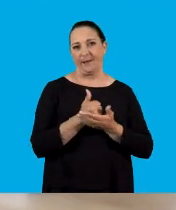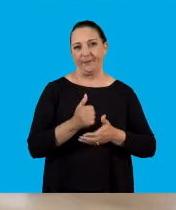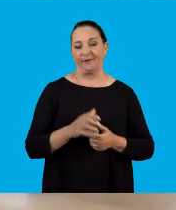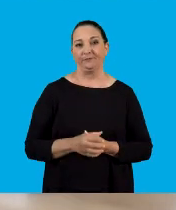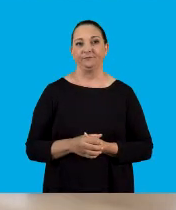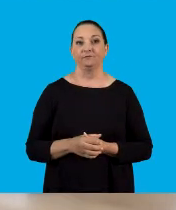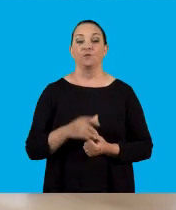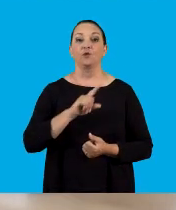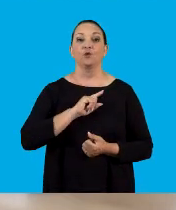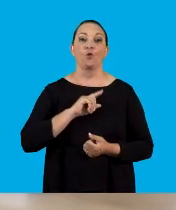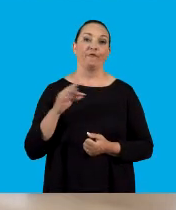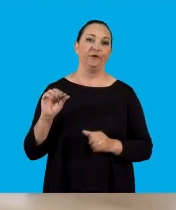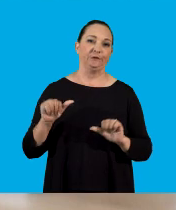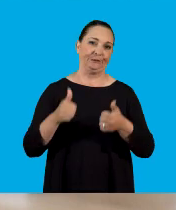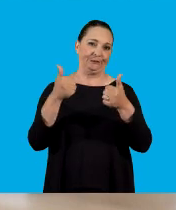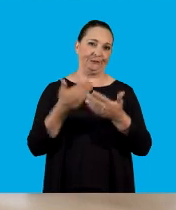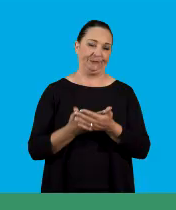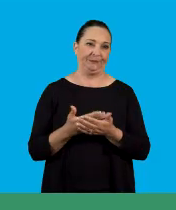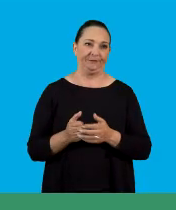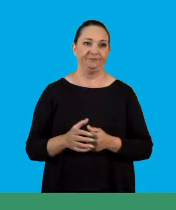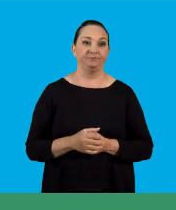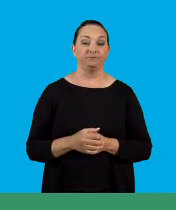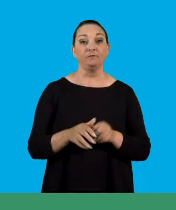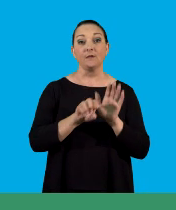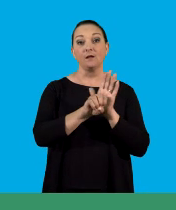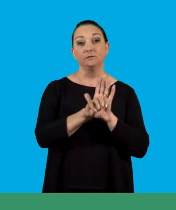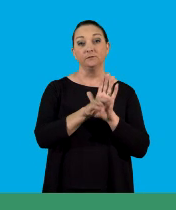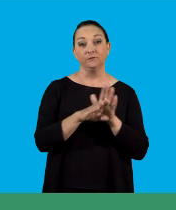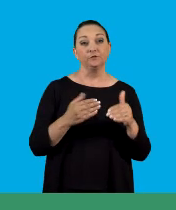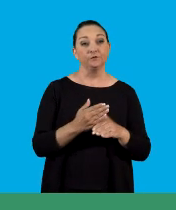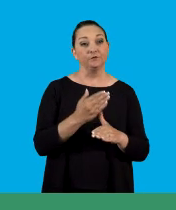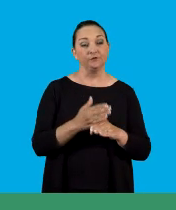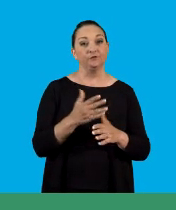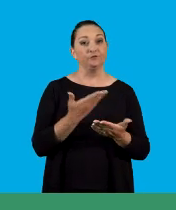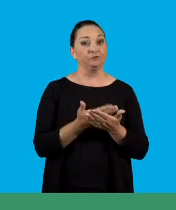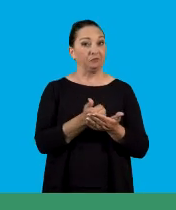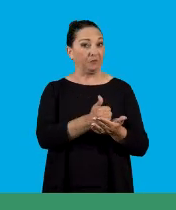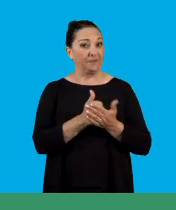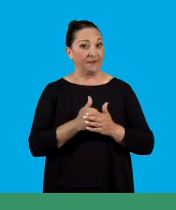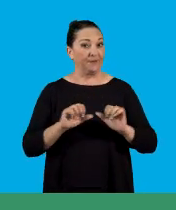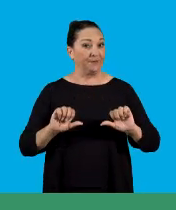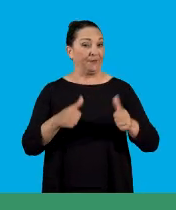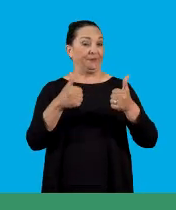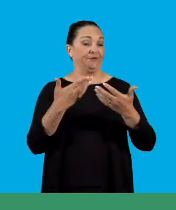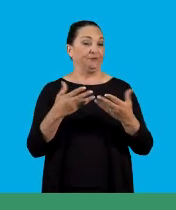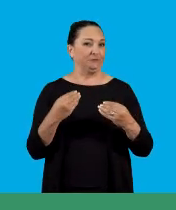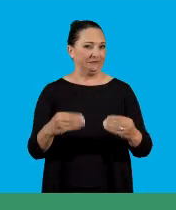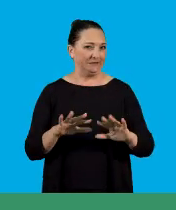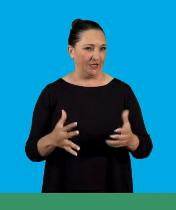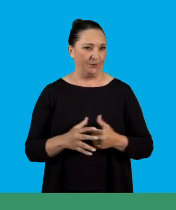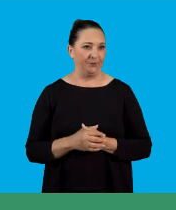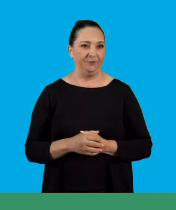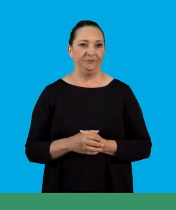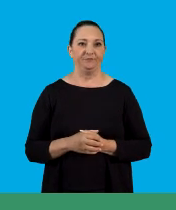lead to success now. The marketing function. This is how the marketing function can contribute to the success of the